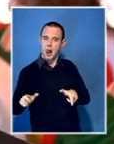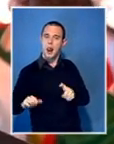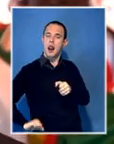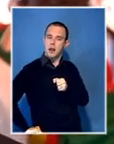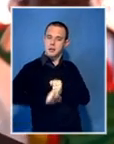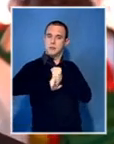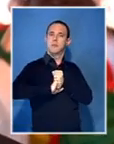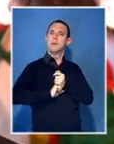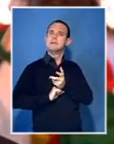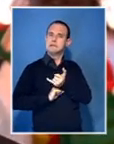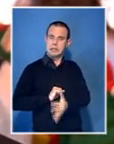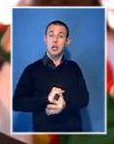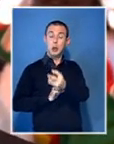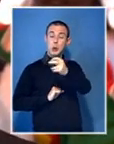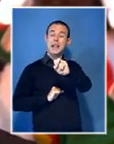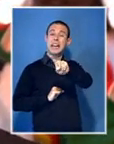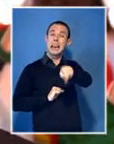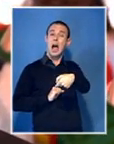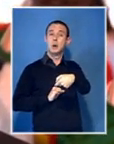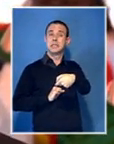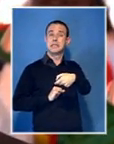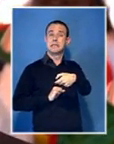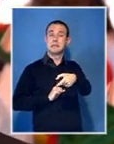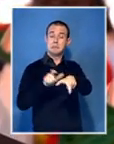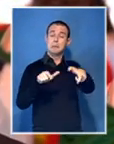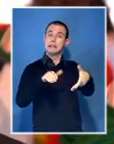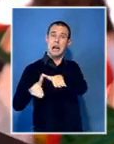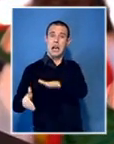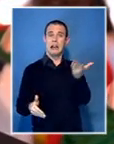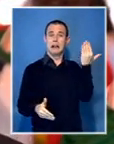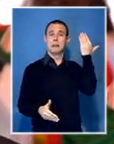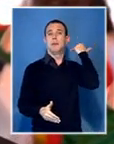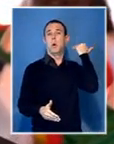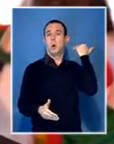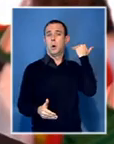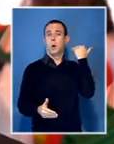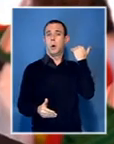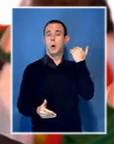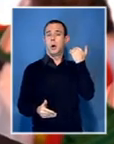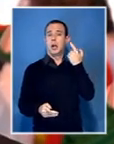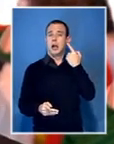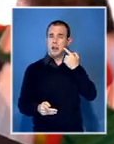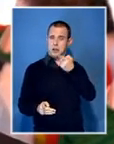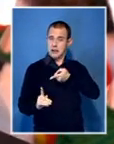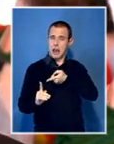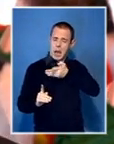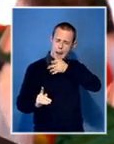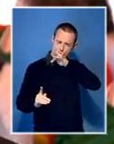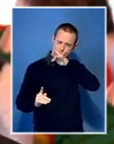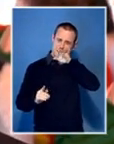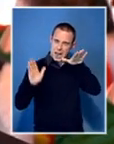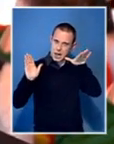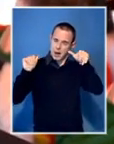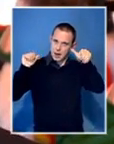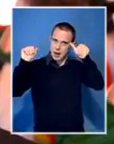than 20,000 lives in this country. Therefore, we should not be disheartened or get